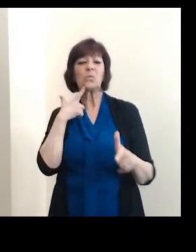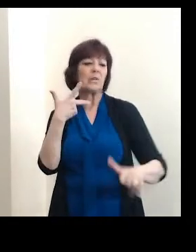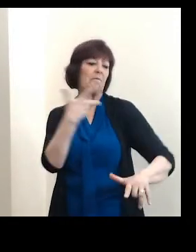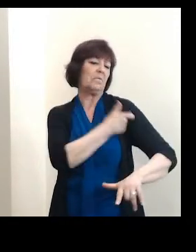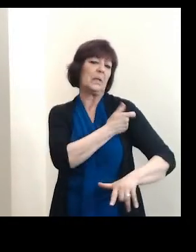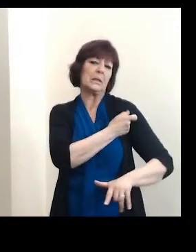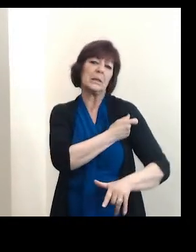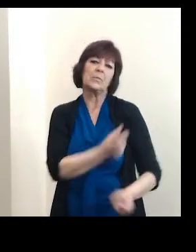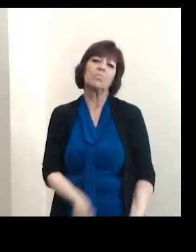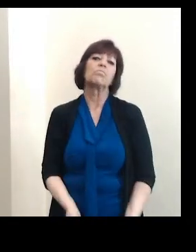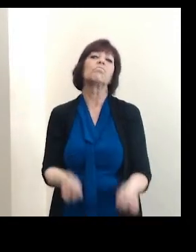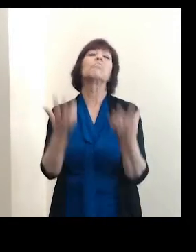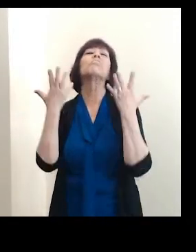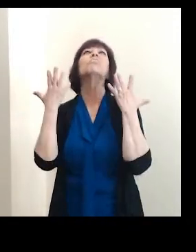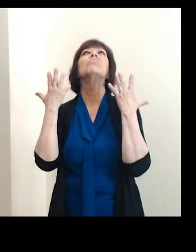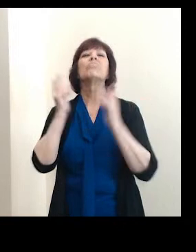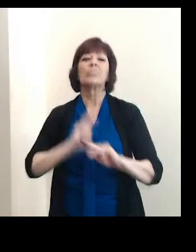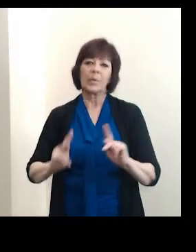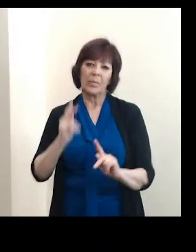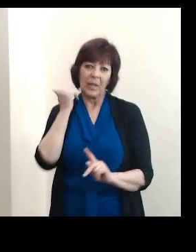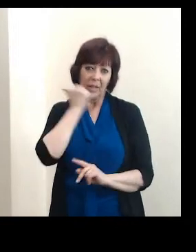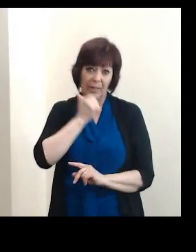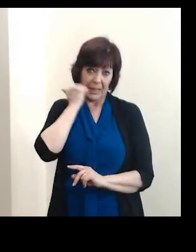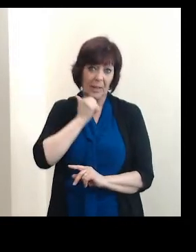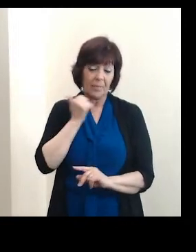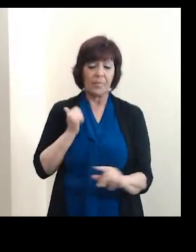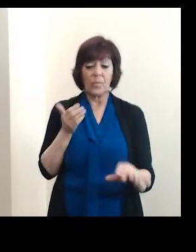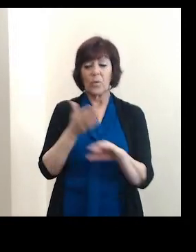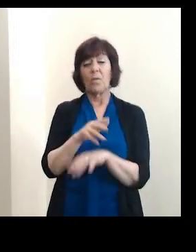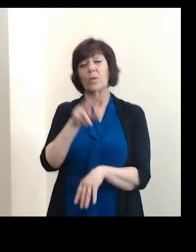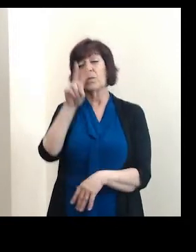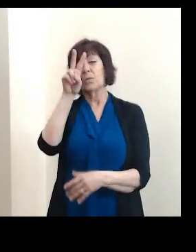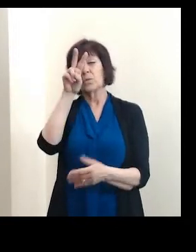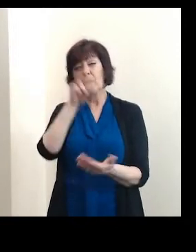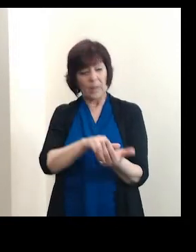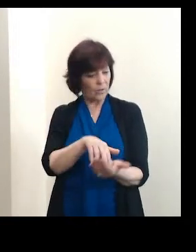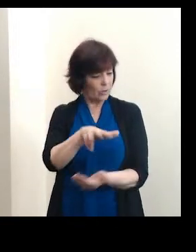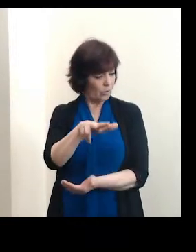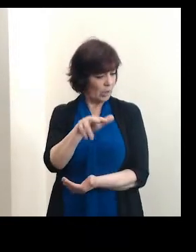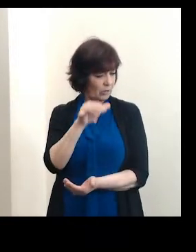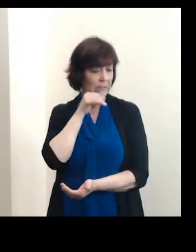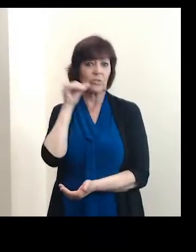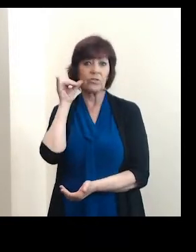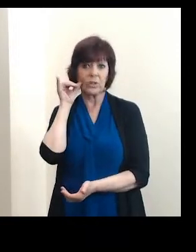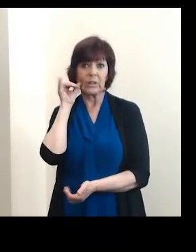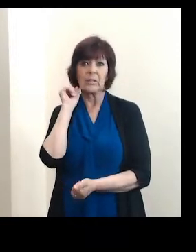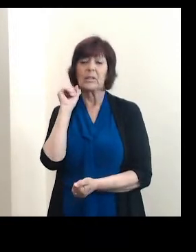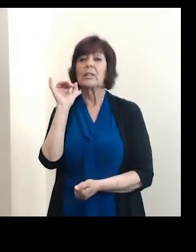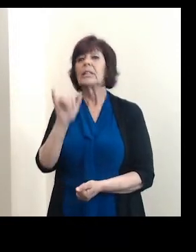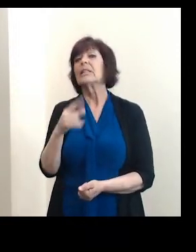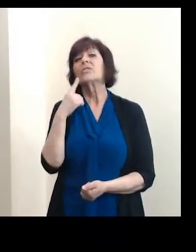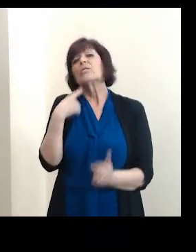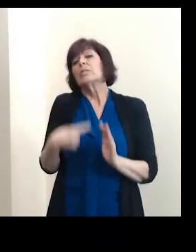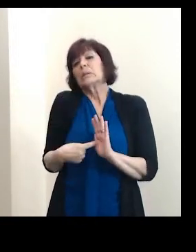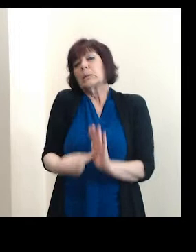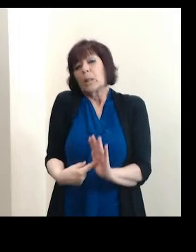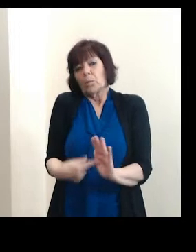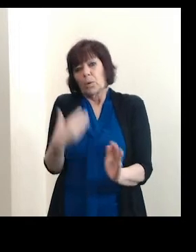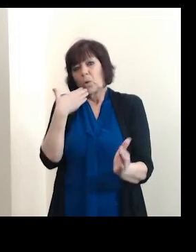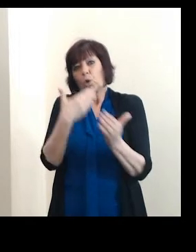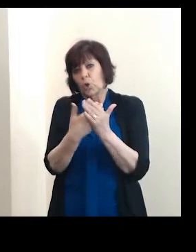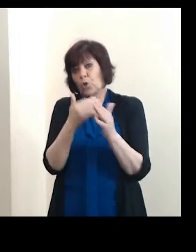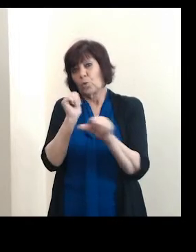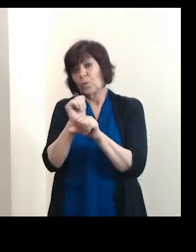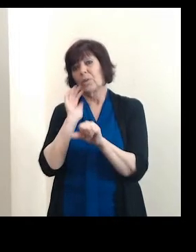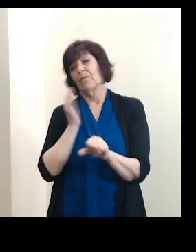vaccinating thousands of people daily. We did over 2,300, I think, yesterday, and that's just an example of the good work of our